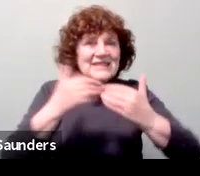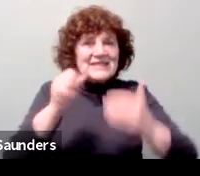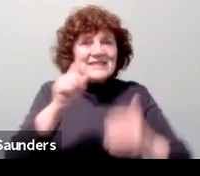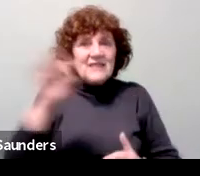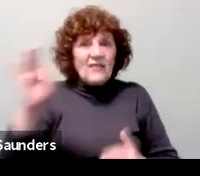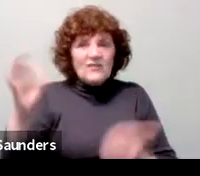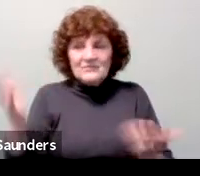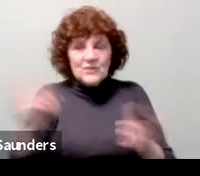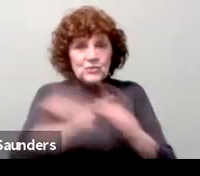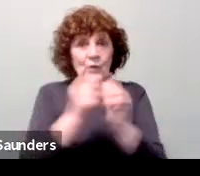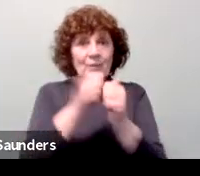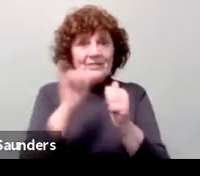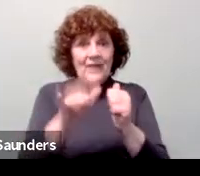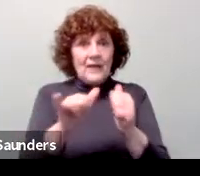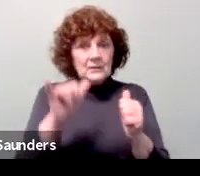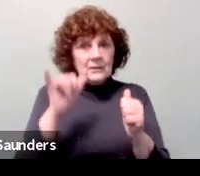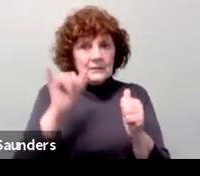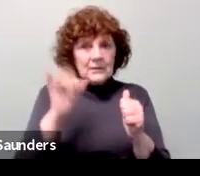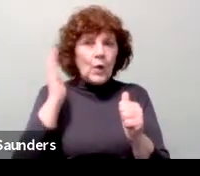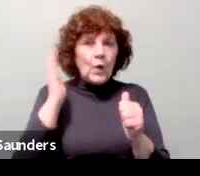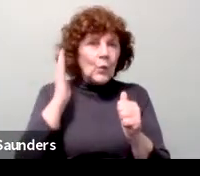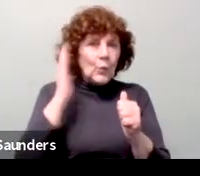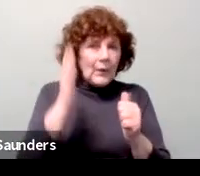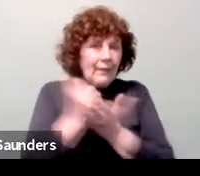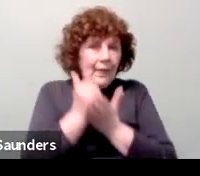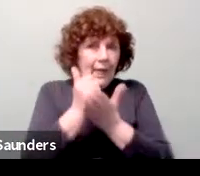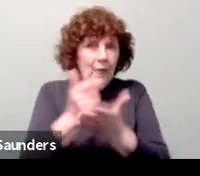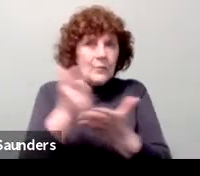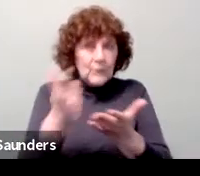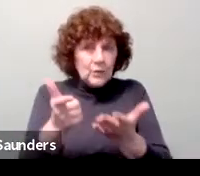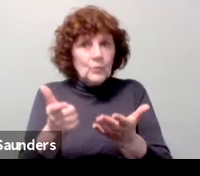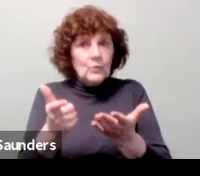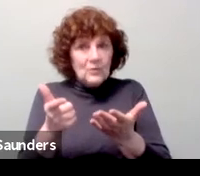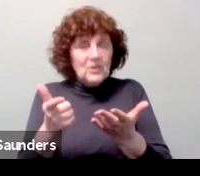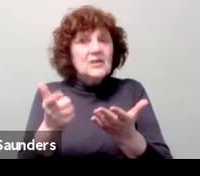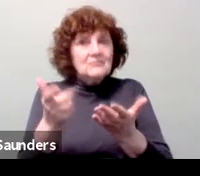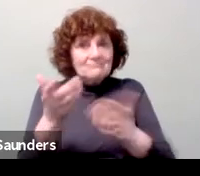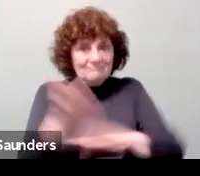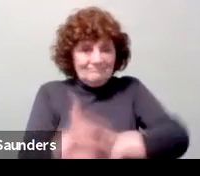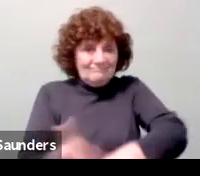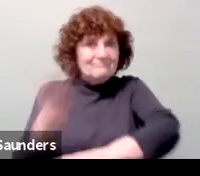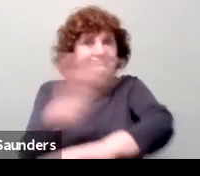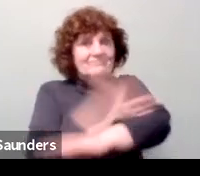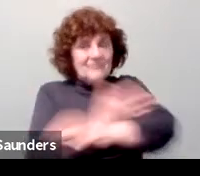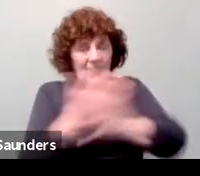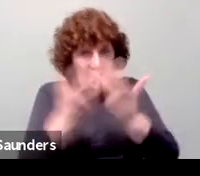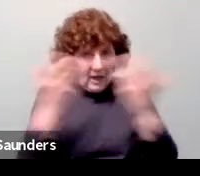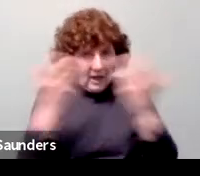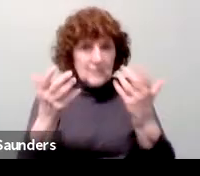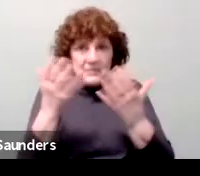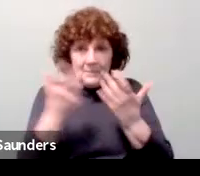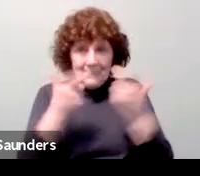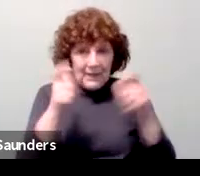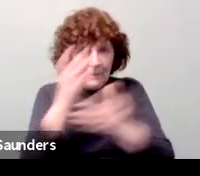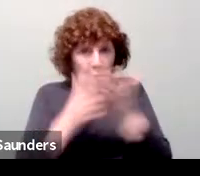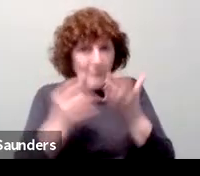that'll take you a really large portion of the way. But I wasn't asked to come here tonight